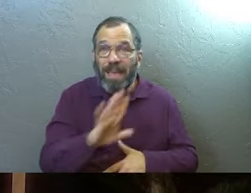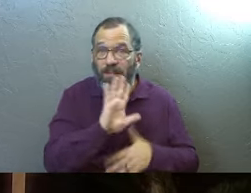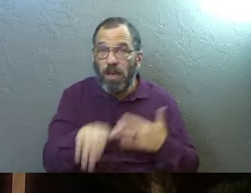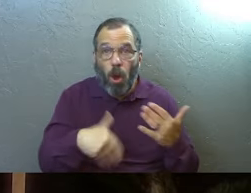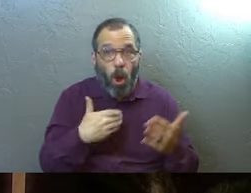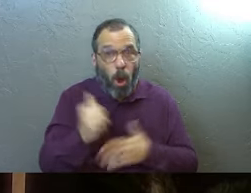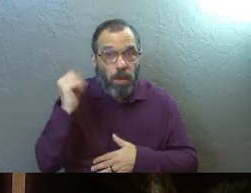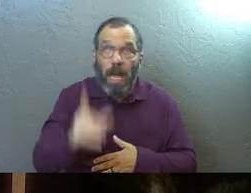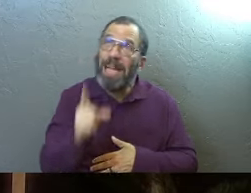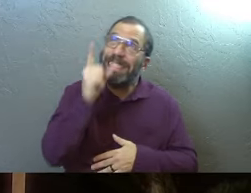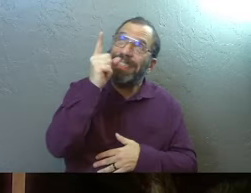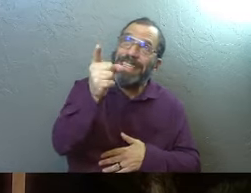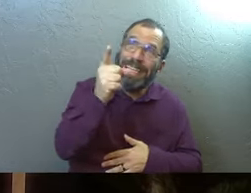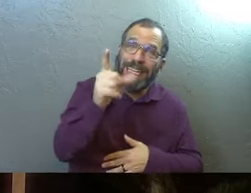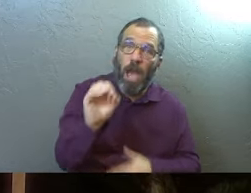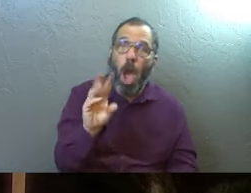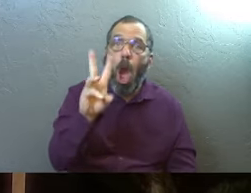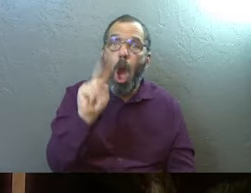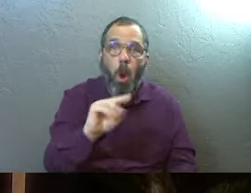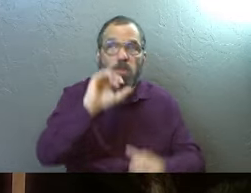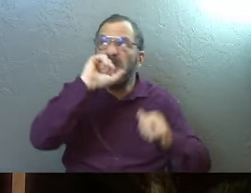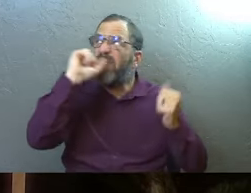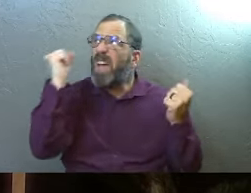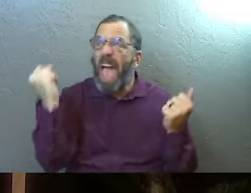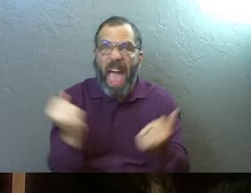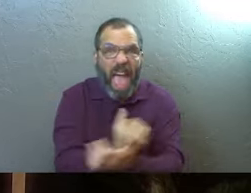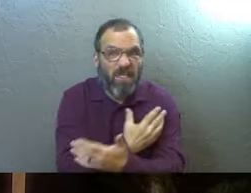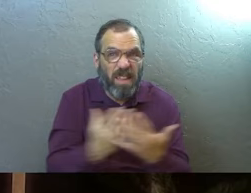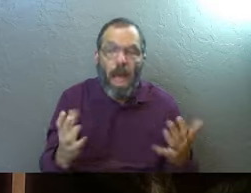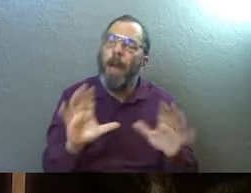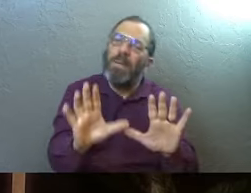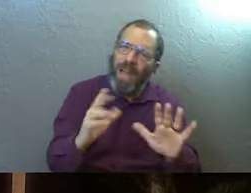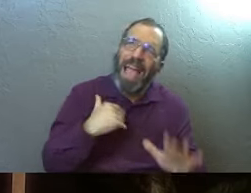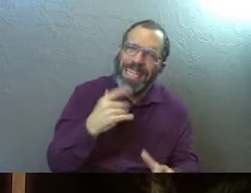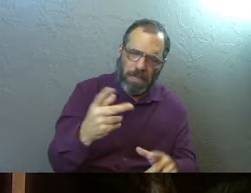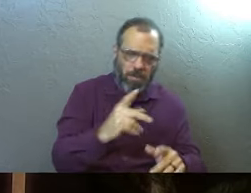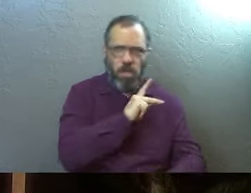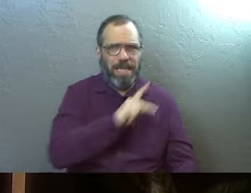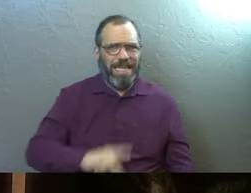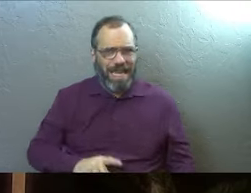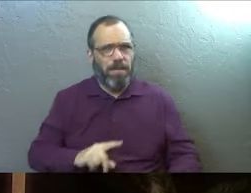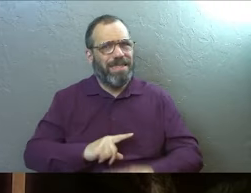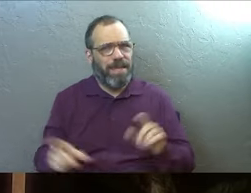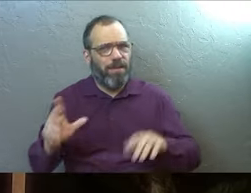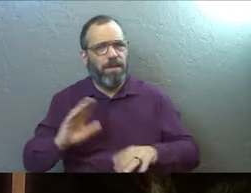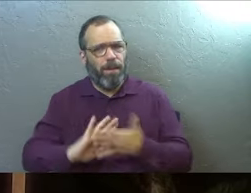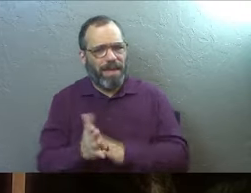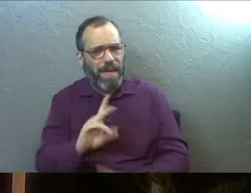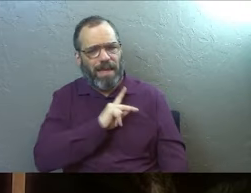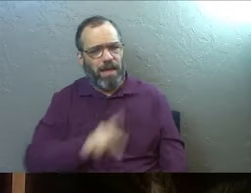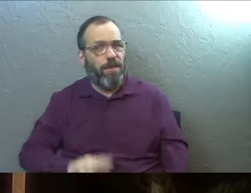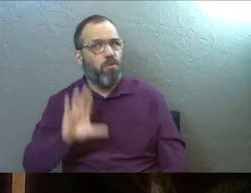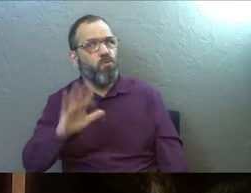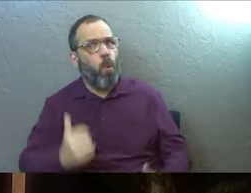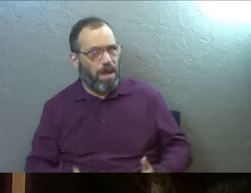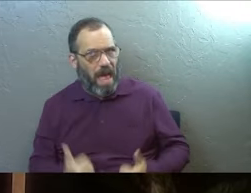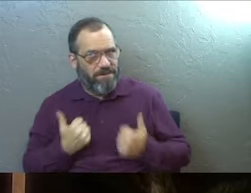all to God because he is the owner of everything. It's one thing for him to be king. It's a different thing for him to be king of your